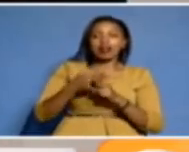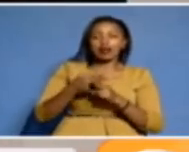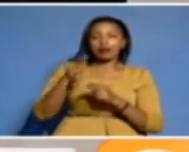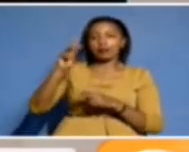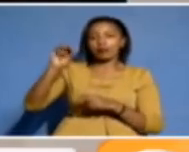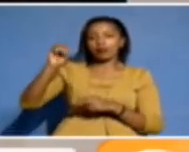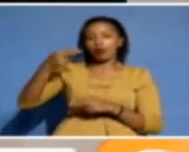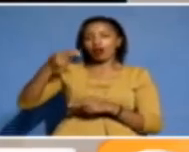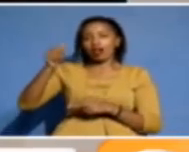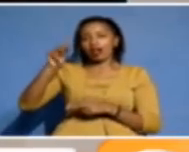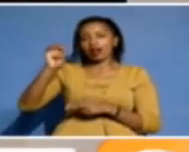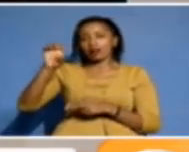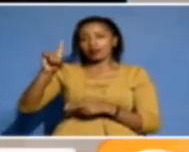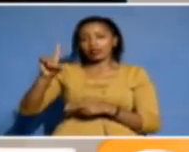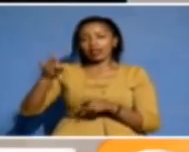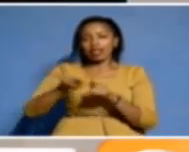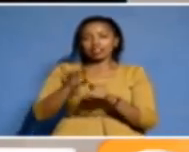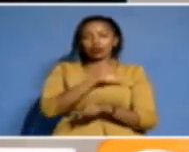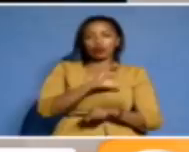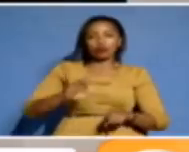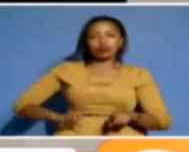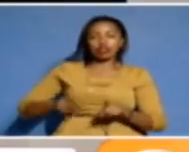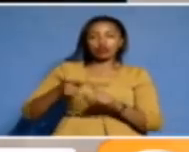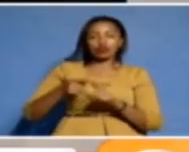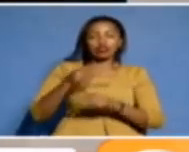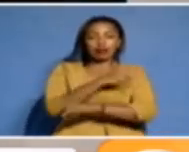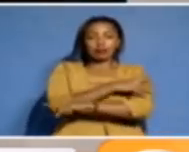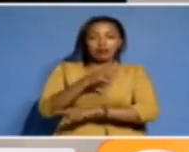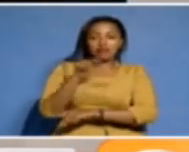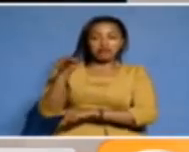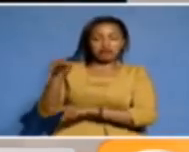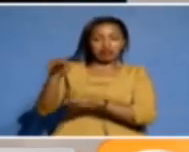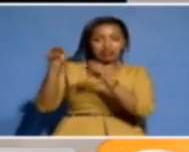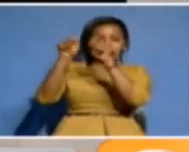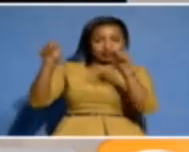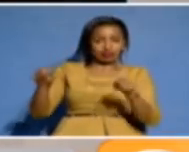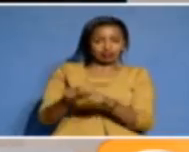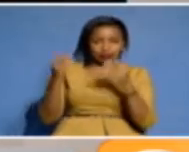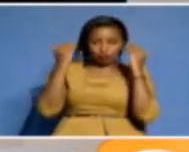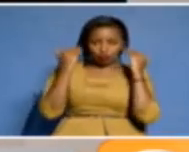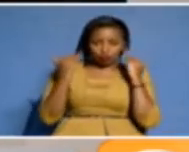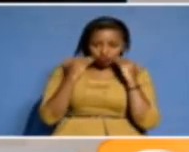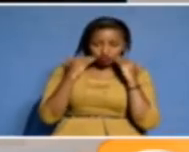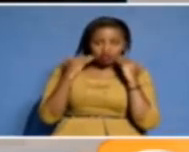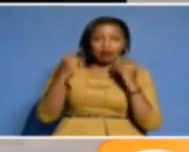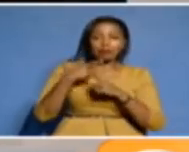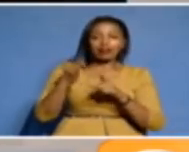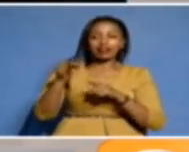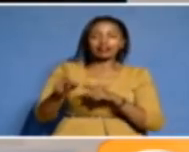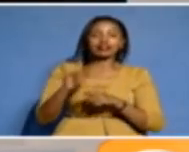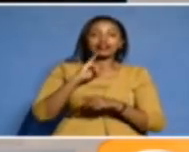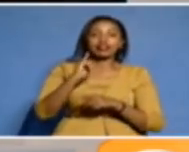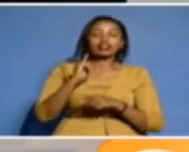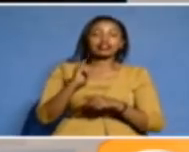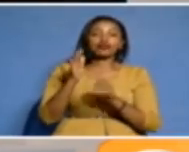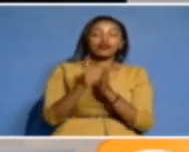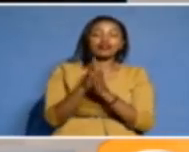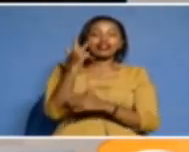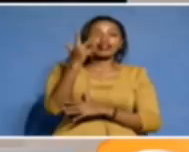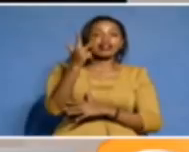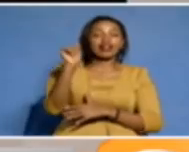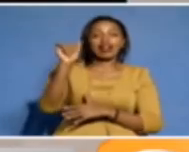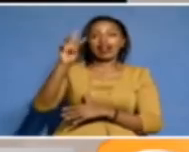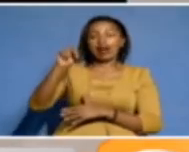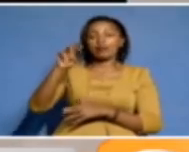as commissioner to the powerful organ. Warsame's appointment has stalled following a battle between the three arms of government concerning whether